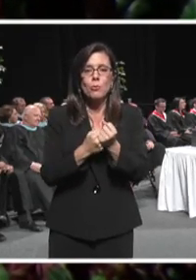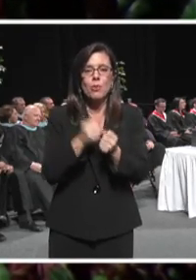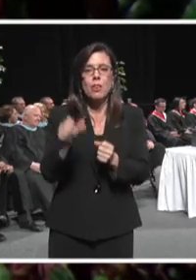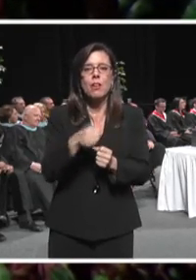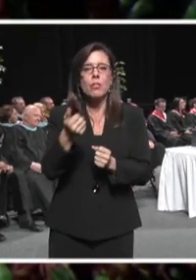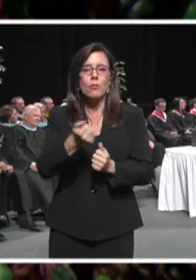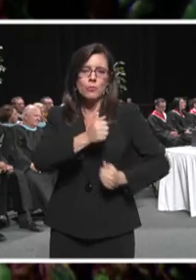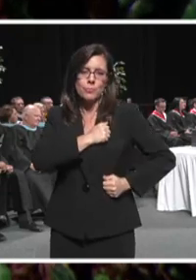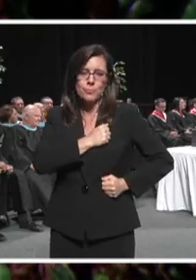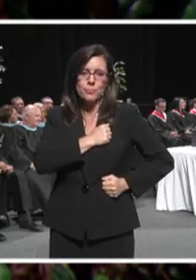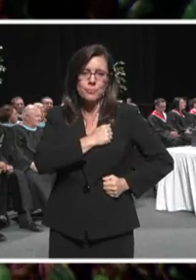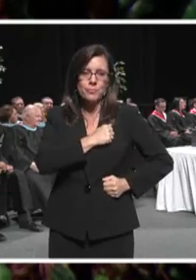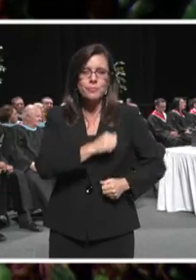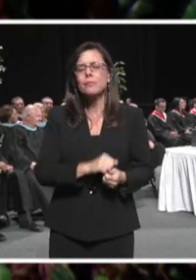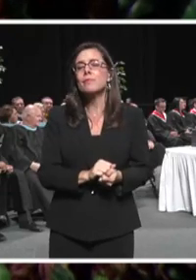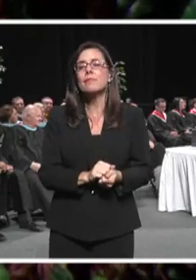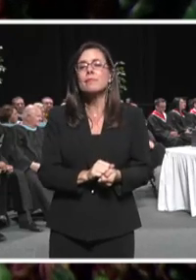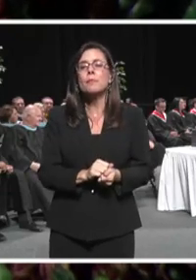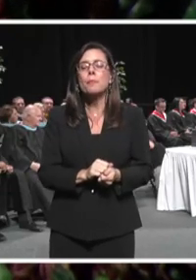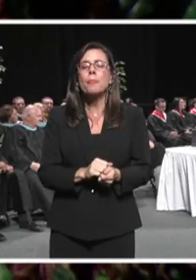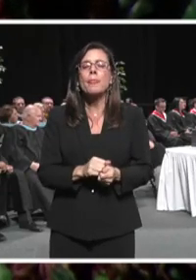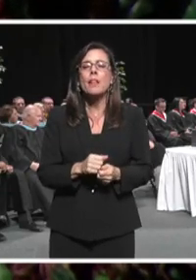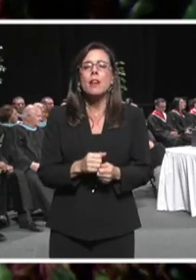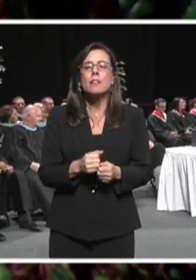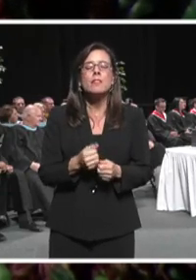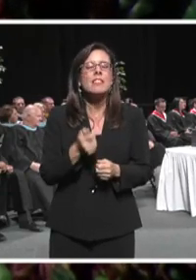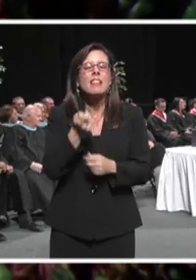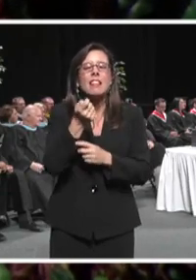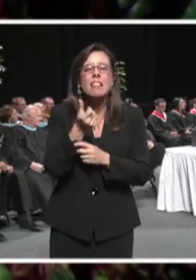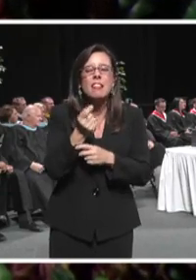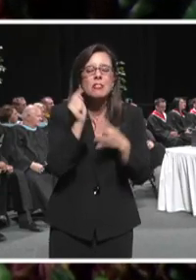Spartans. These seemingly minor